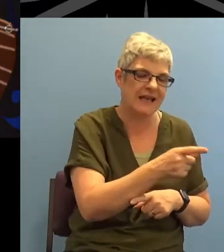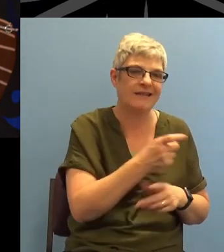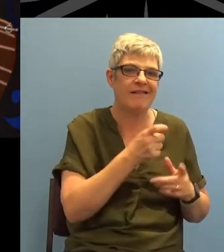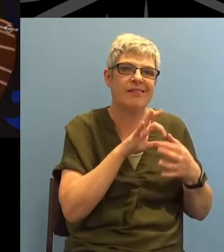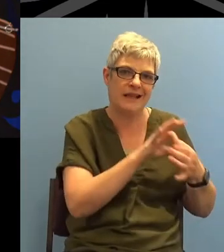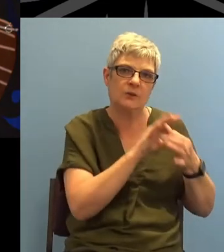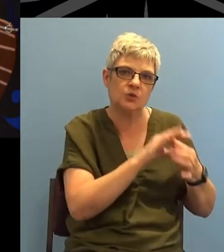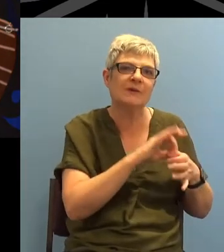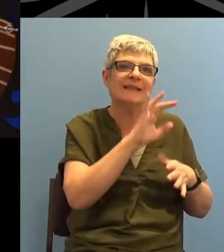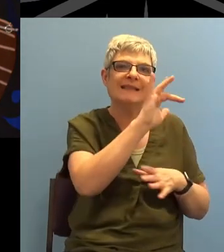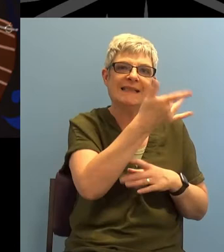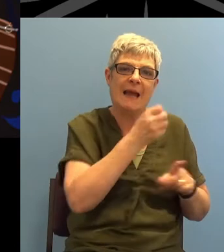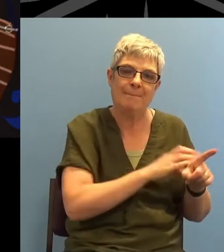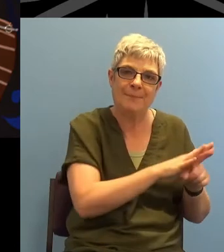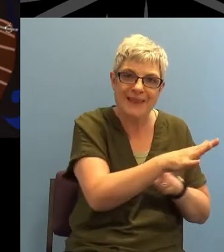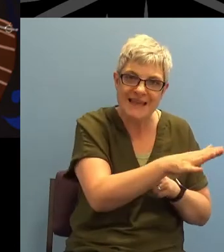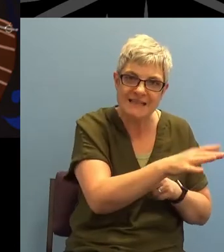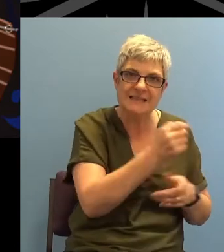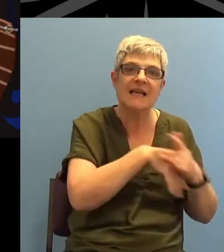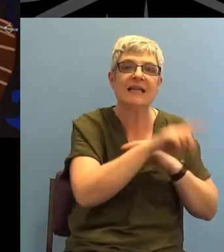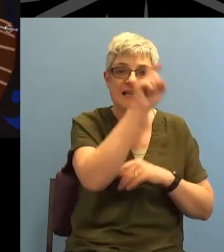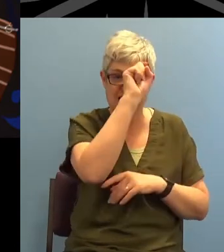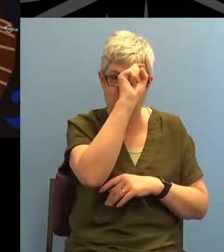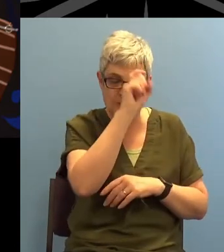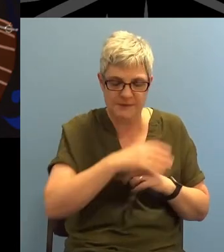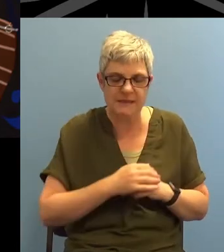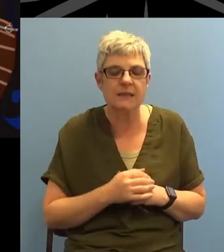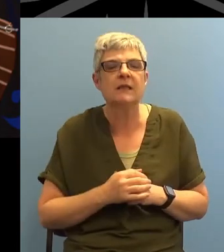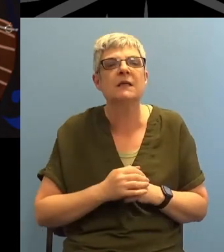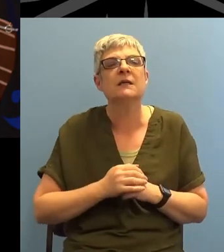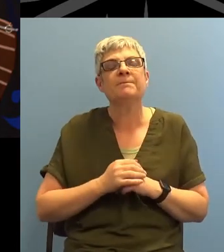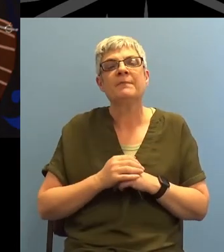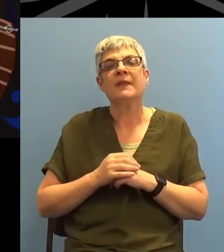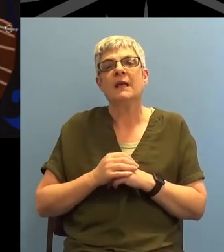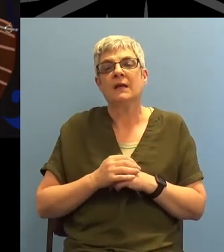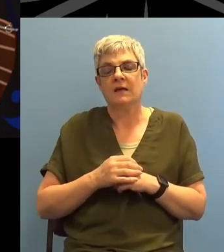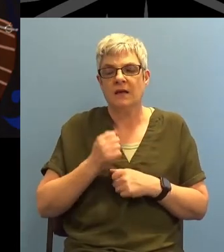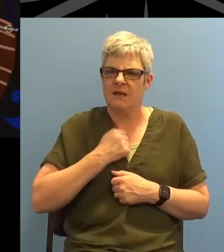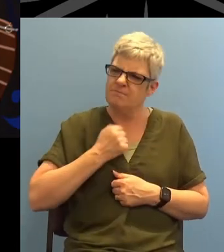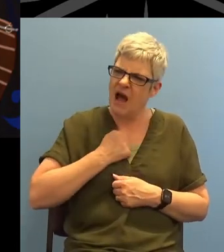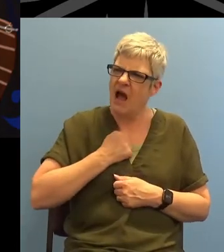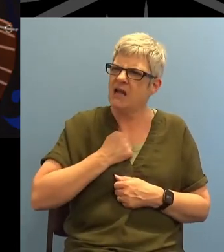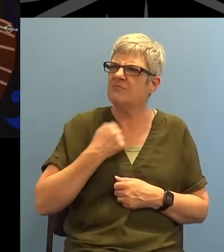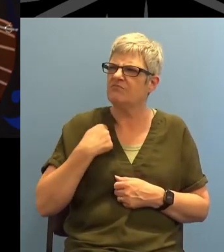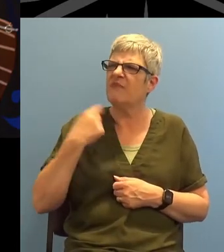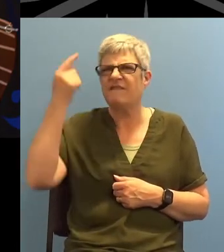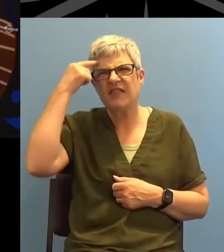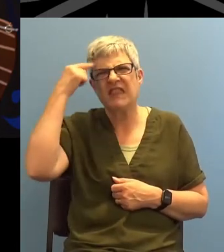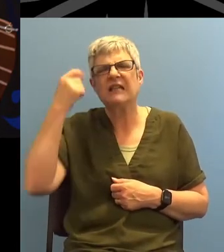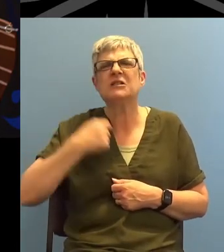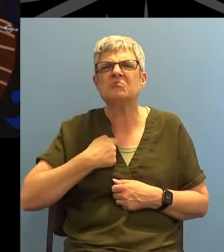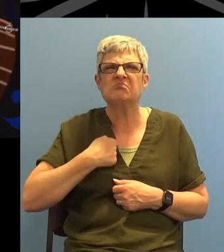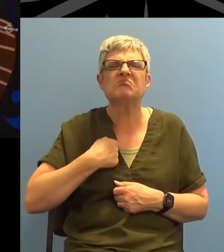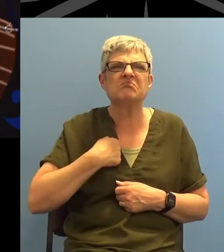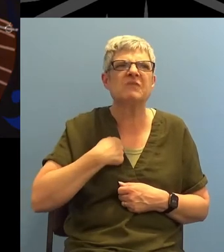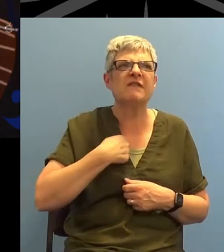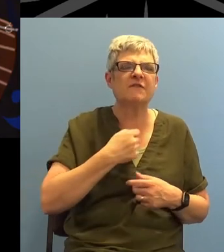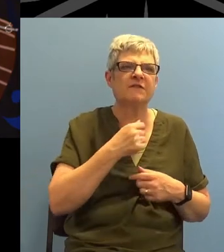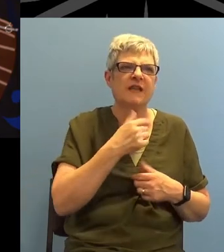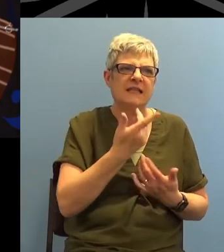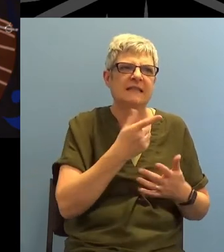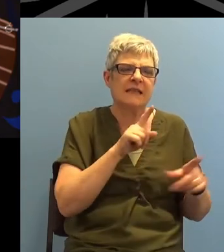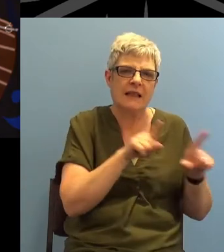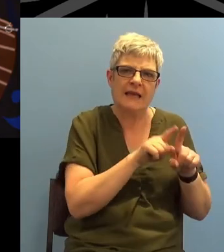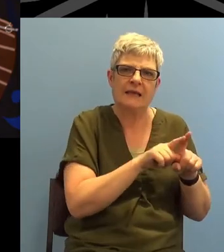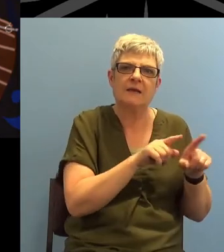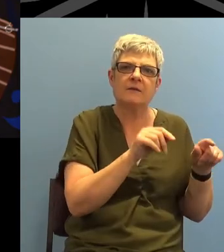the 10 plagues of Egypt. And in my mind, that's shorthand for the whole of the